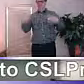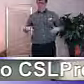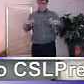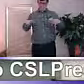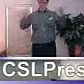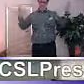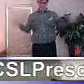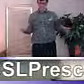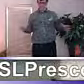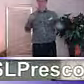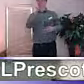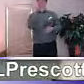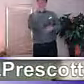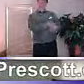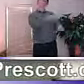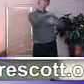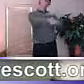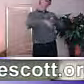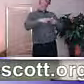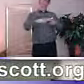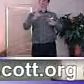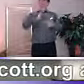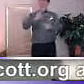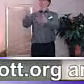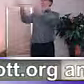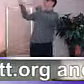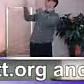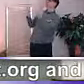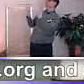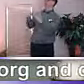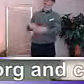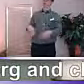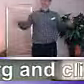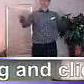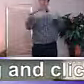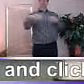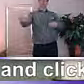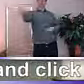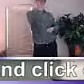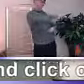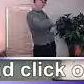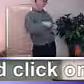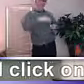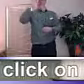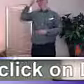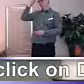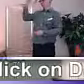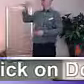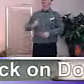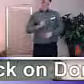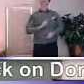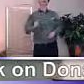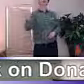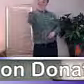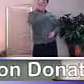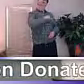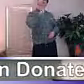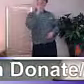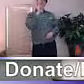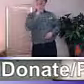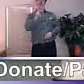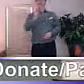space so that people can come and bask with us and knowing who we are and knowing our oneness with